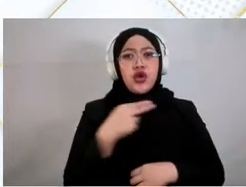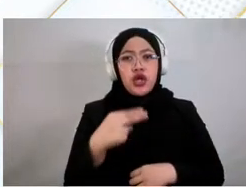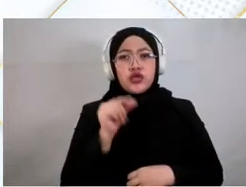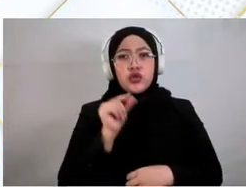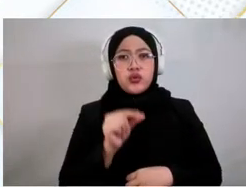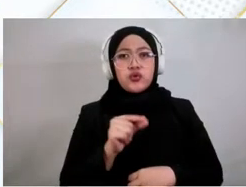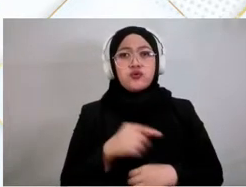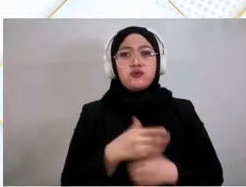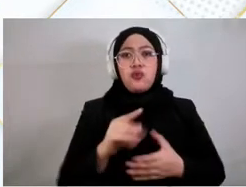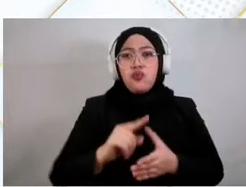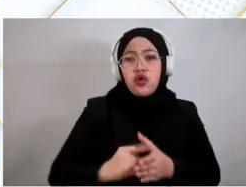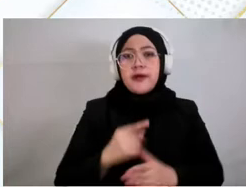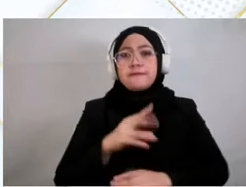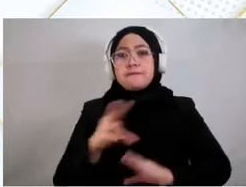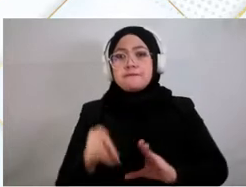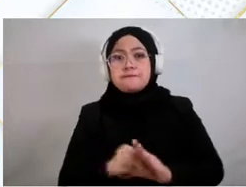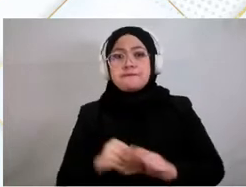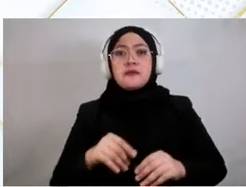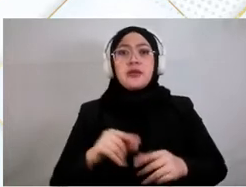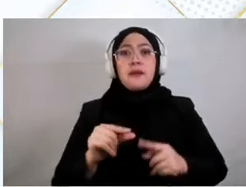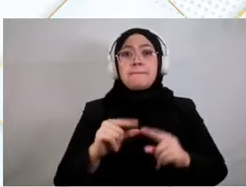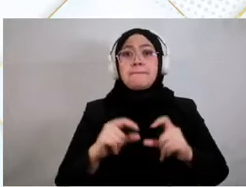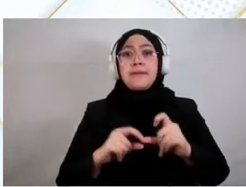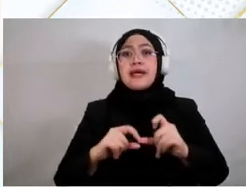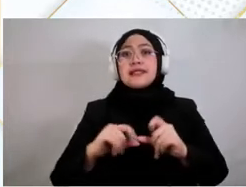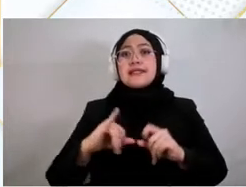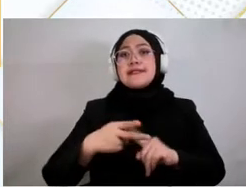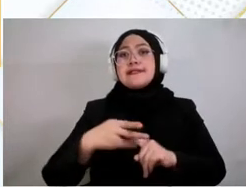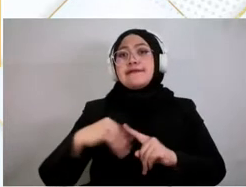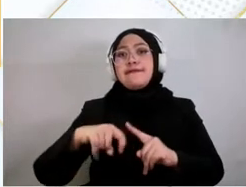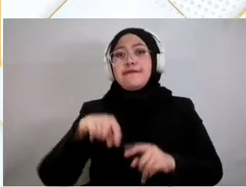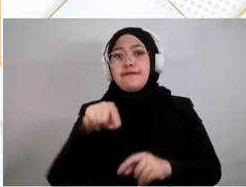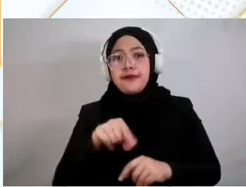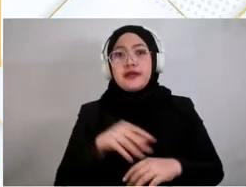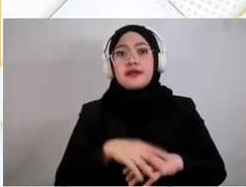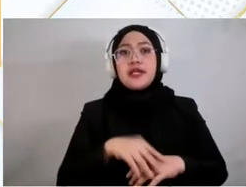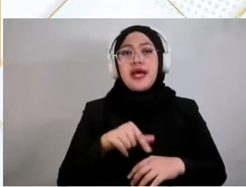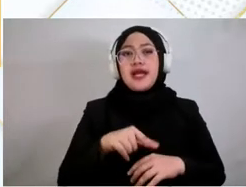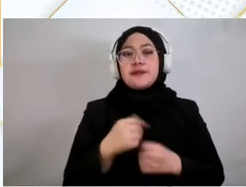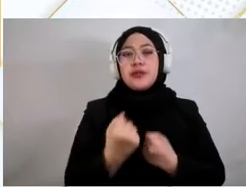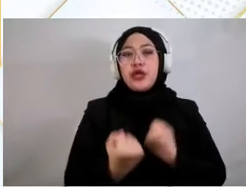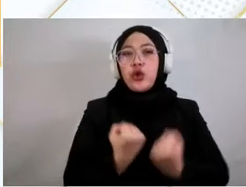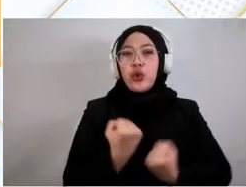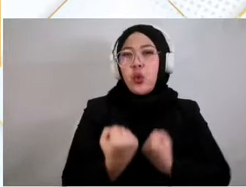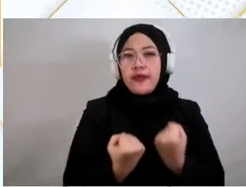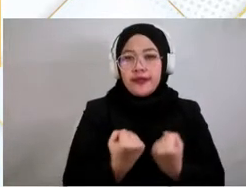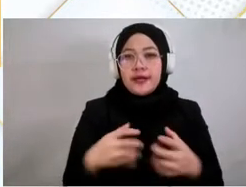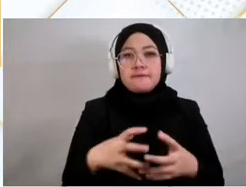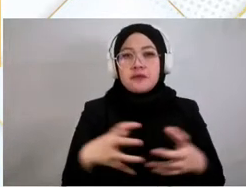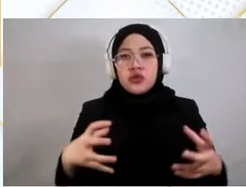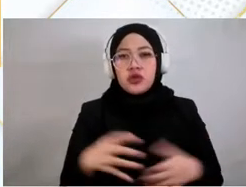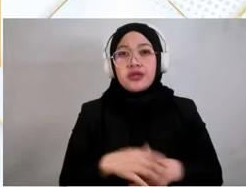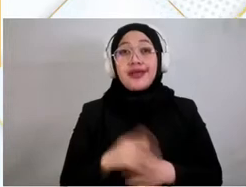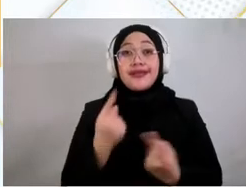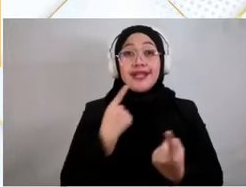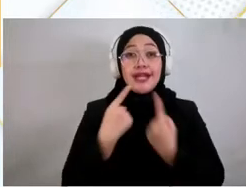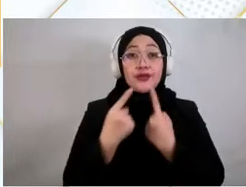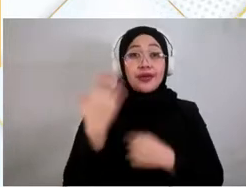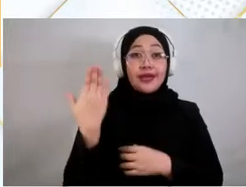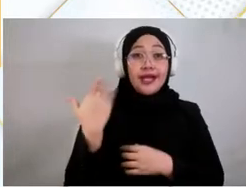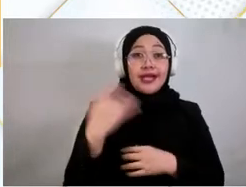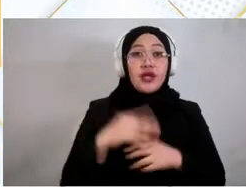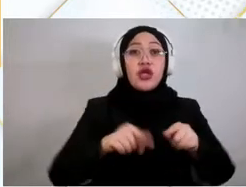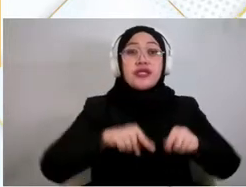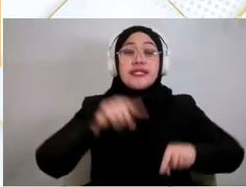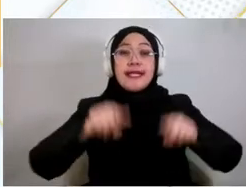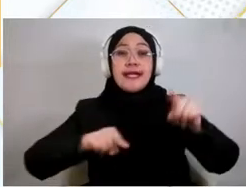engage the Pacific and engage the voices of smaller and middle powers. I think that sometimes gets lost when we talk about the dynamics of great